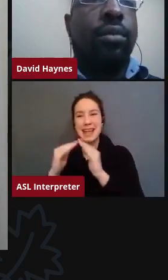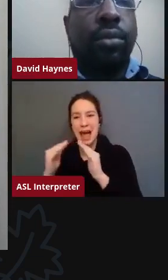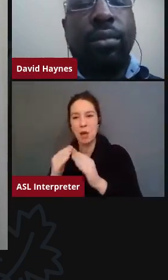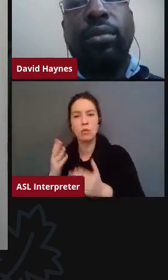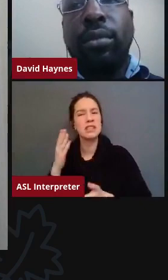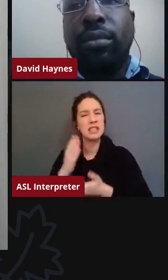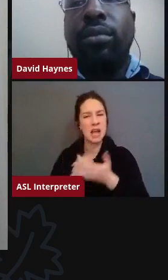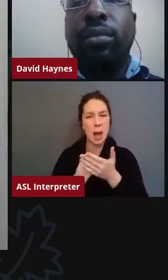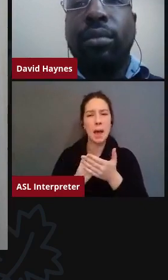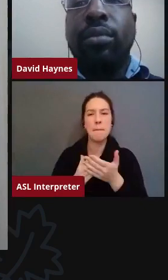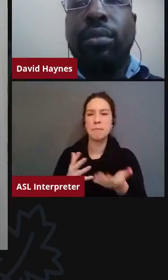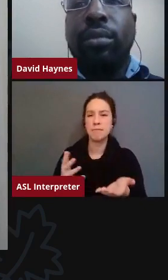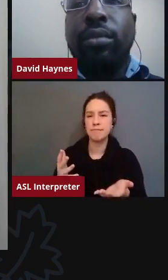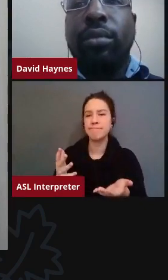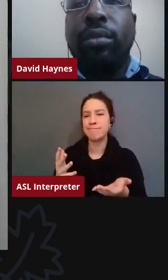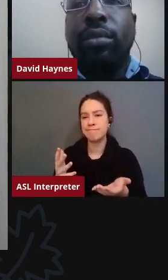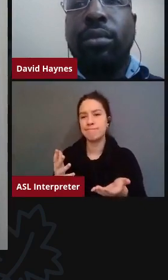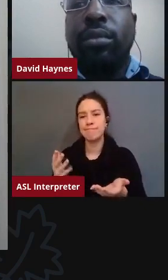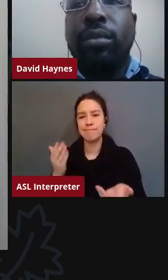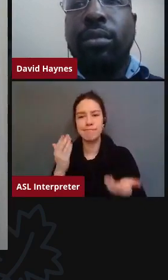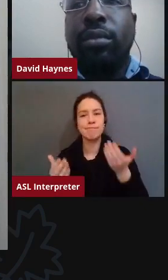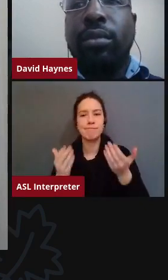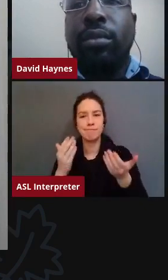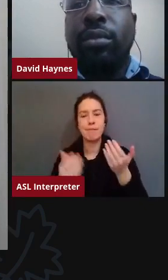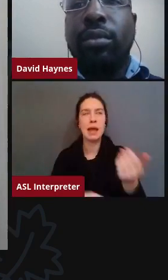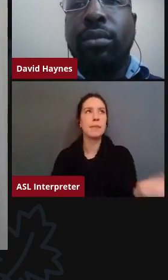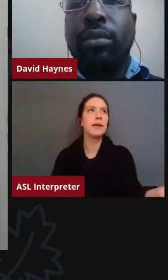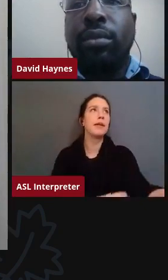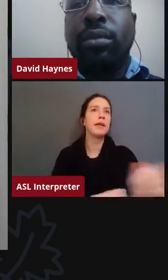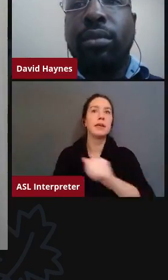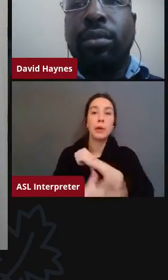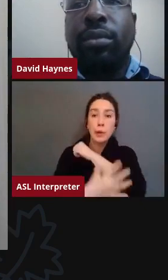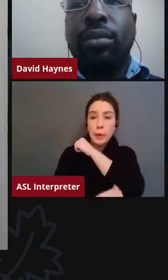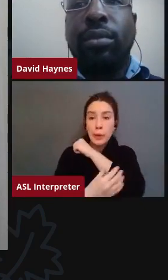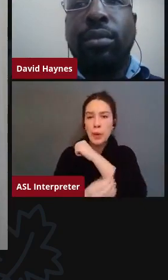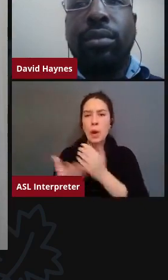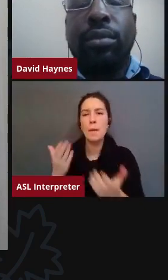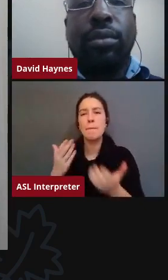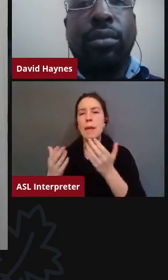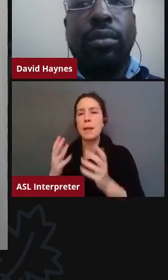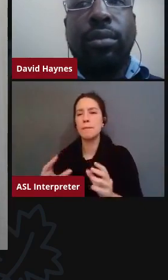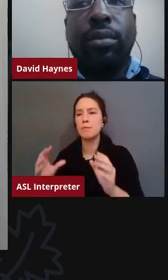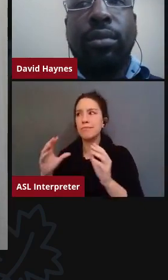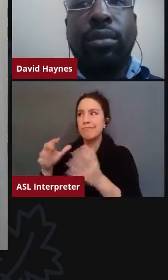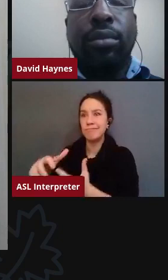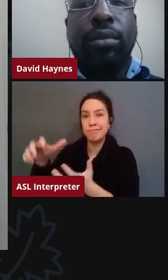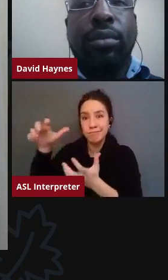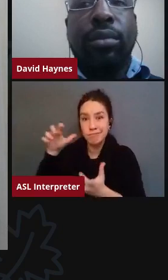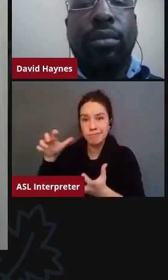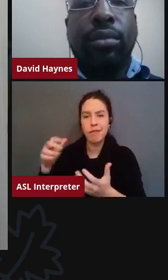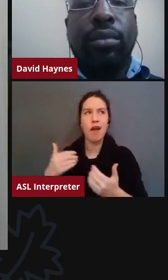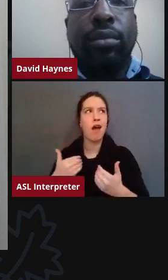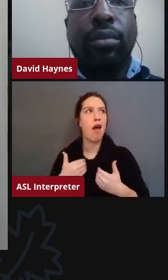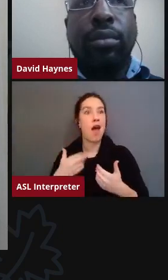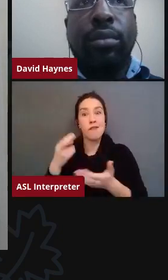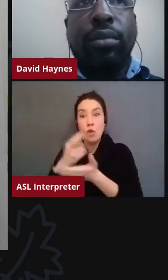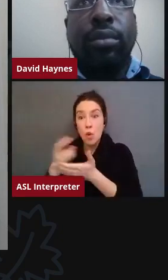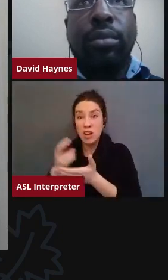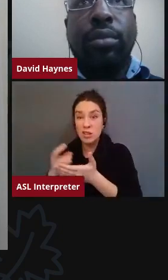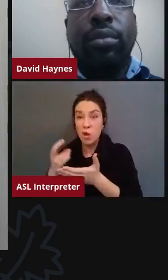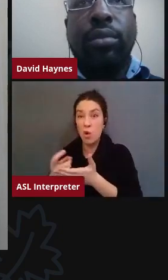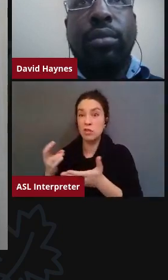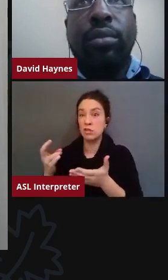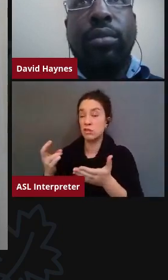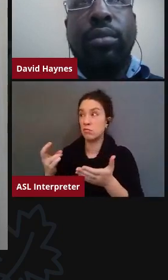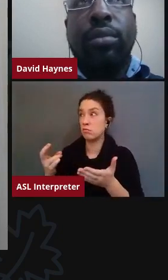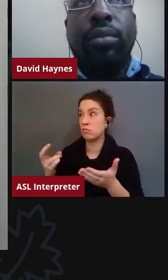and their rates of illnesses are higher, and they have fewer resources in their communities. What additional